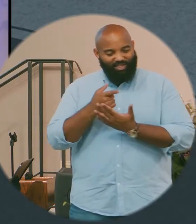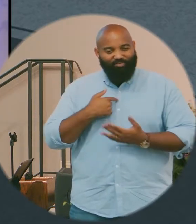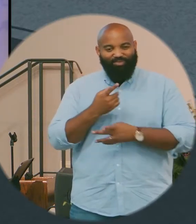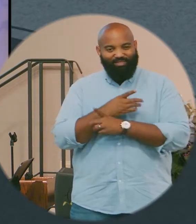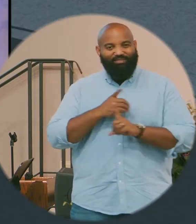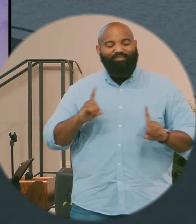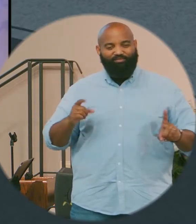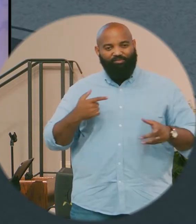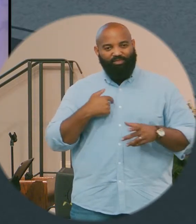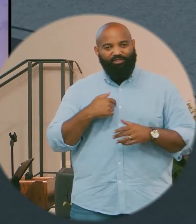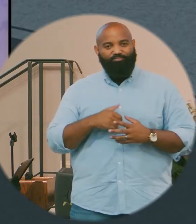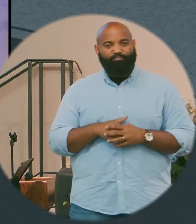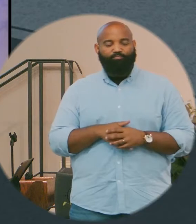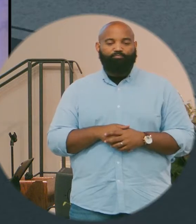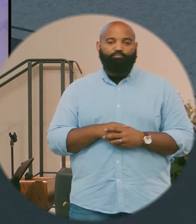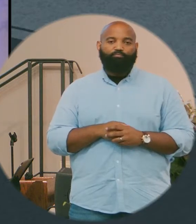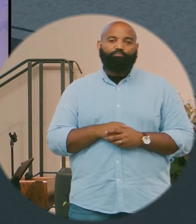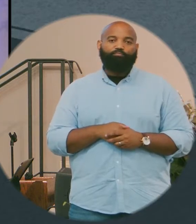it doesn't have a hold on you.